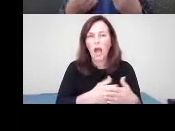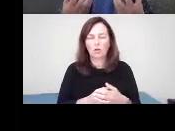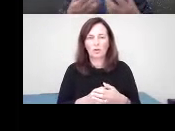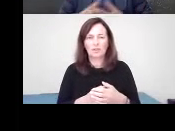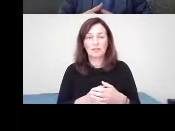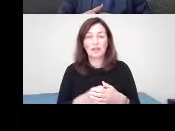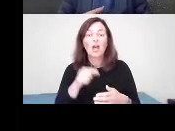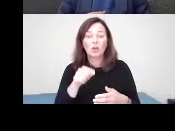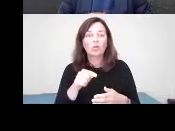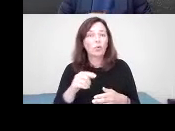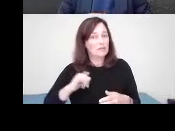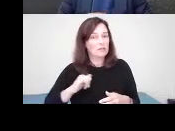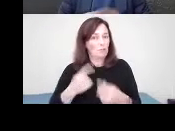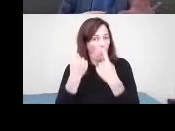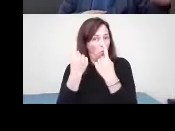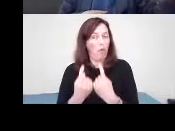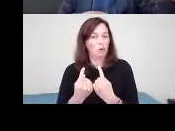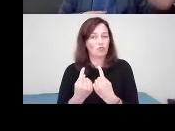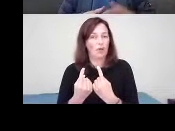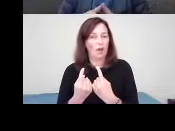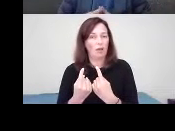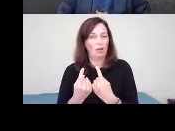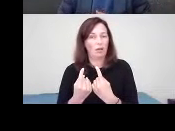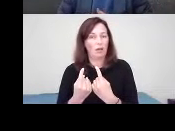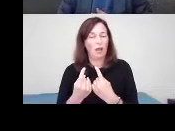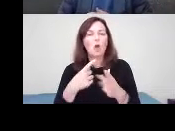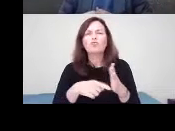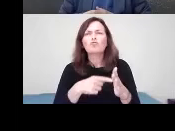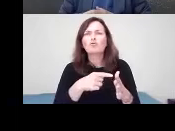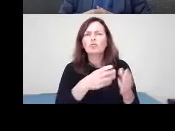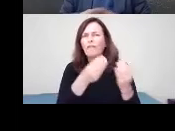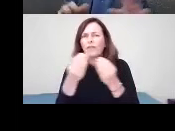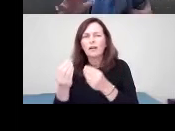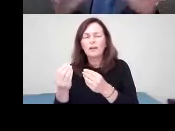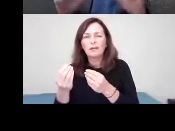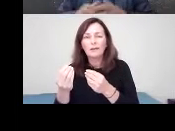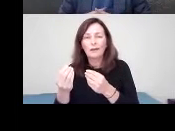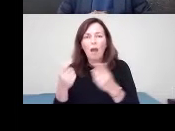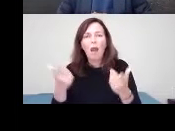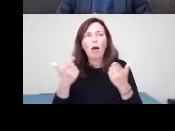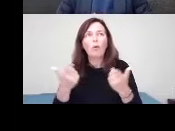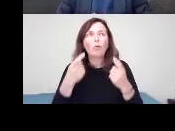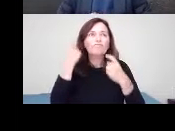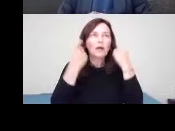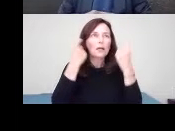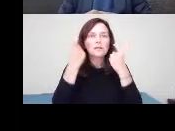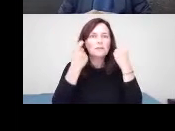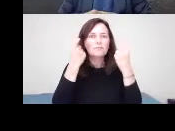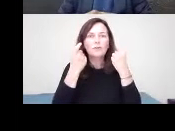because many of us we can really think about that solidarity is something from the 70s. So it's some kind of